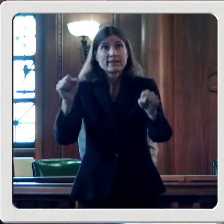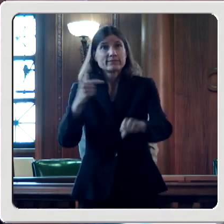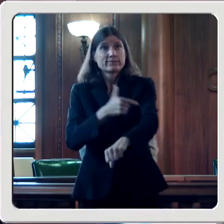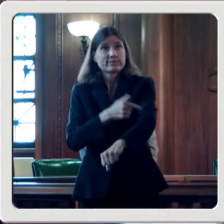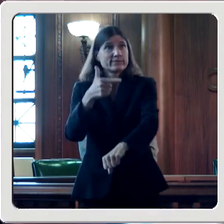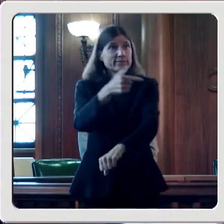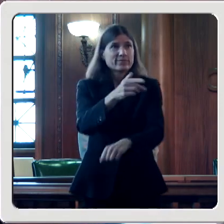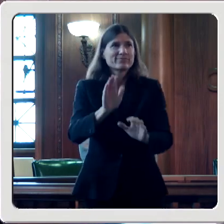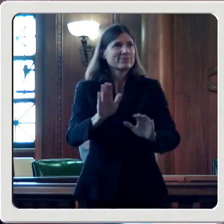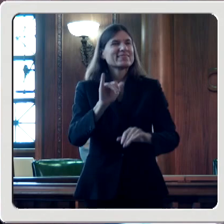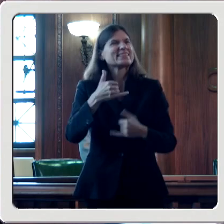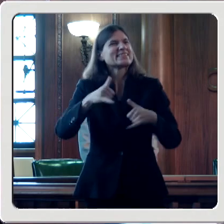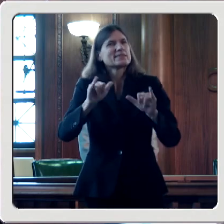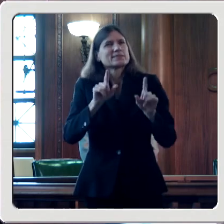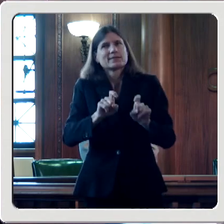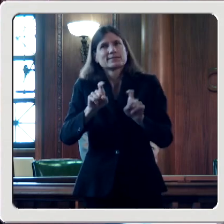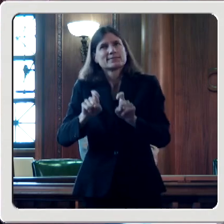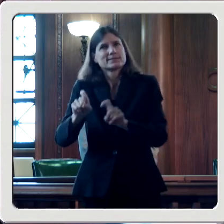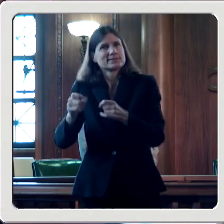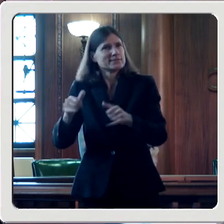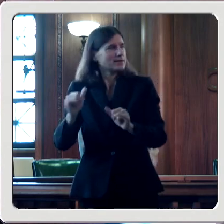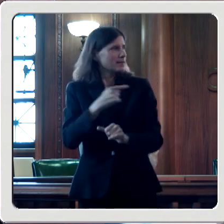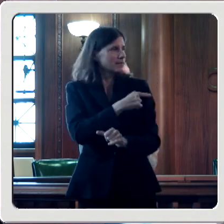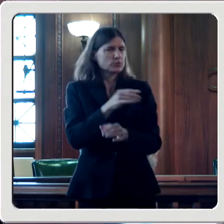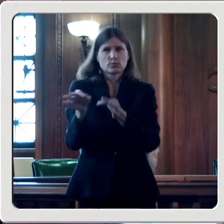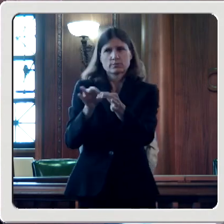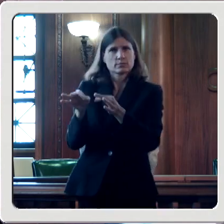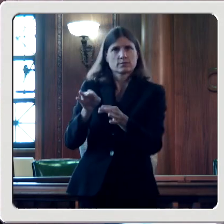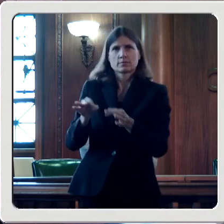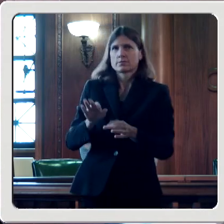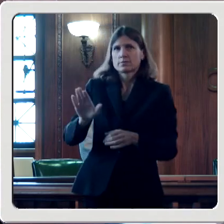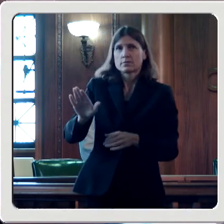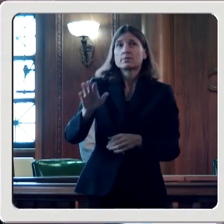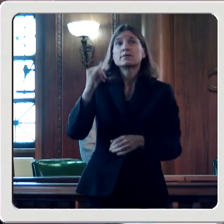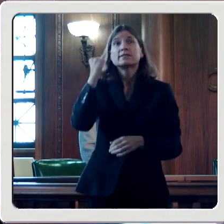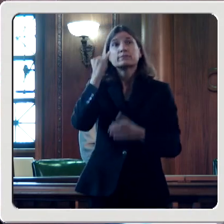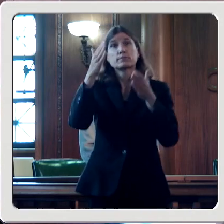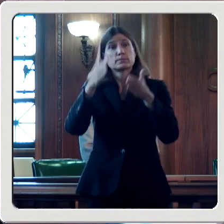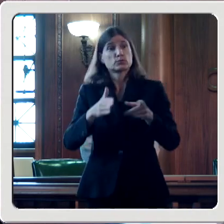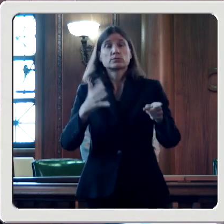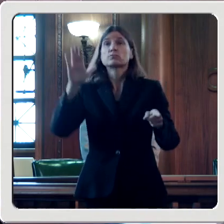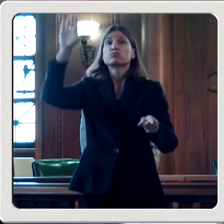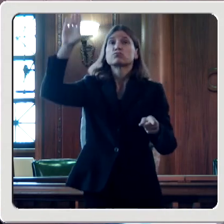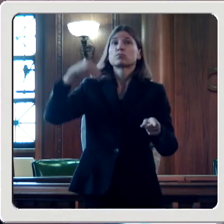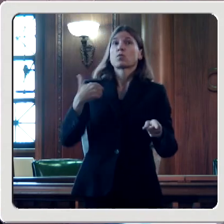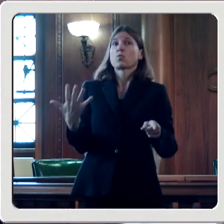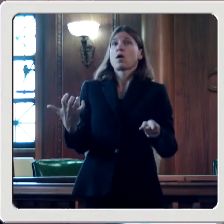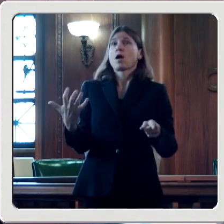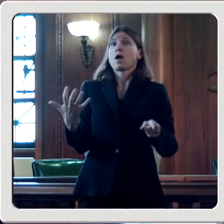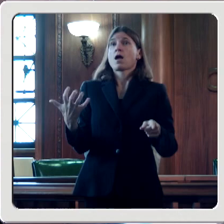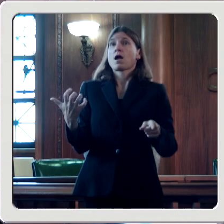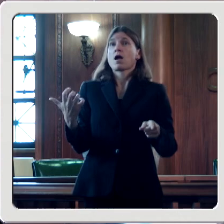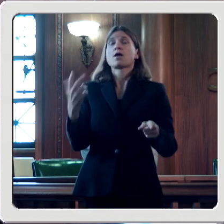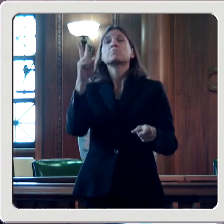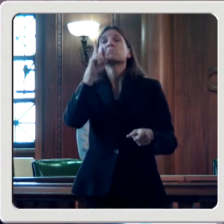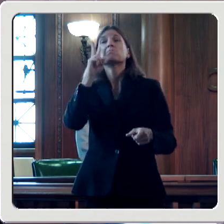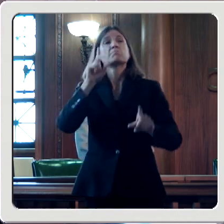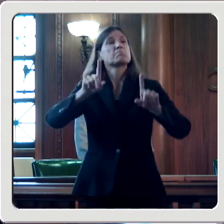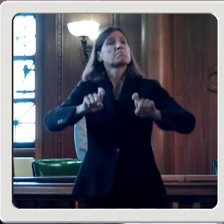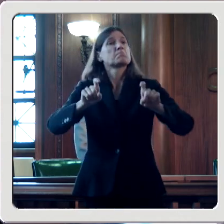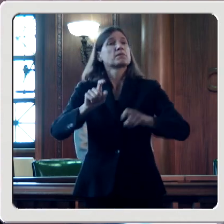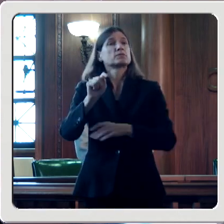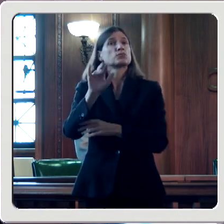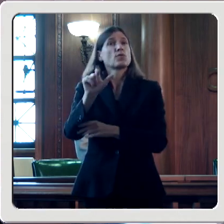legitimate opportunities for patients to enroll in trials and to be part of receiving what's investigational therapies and